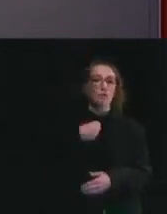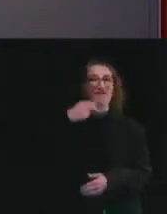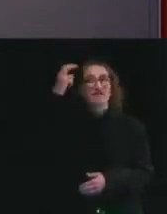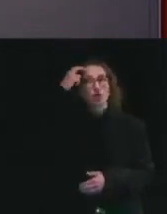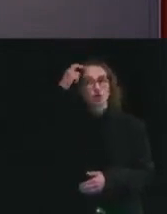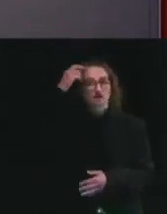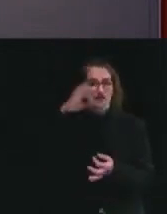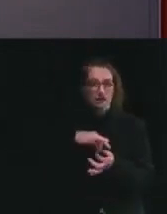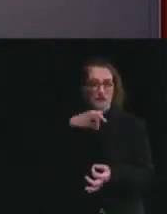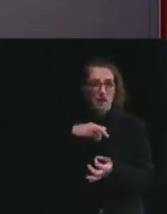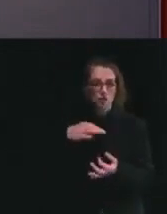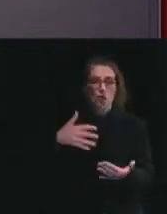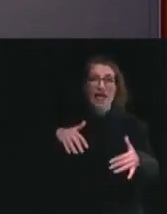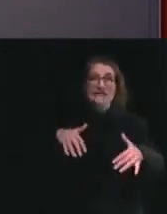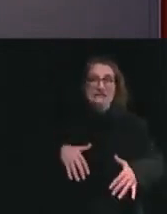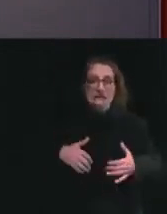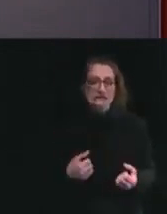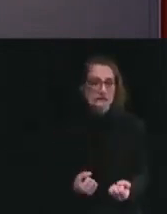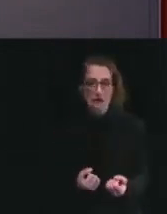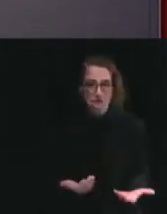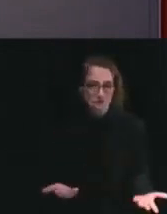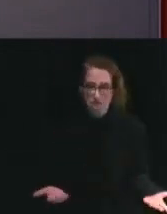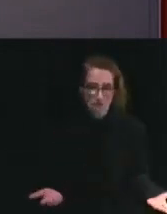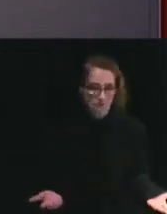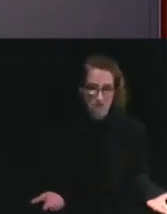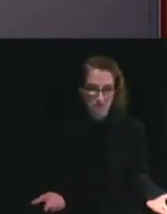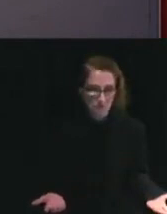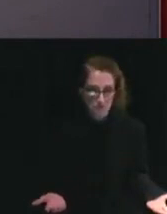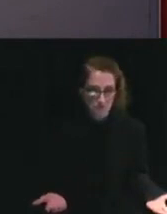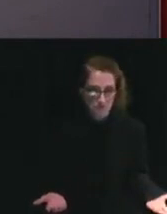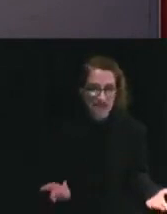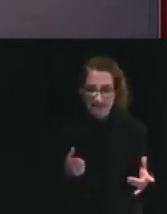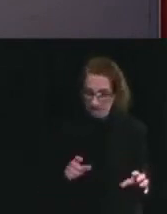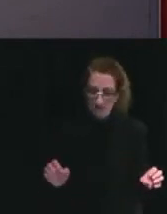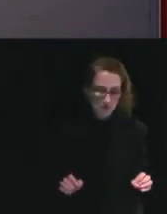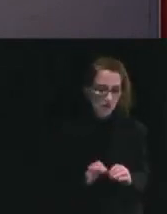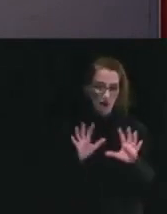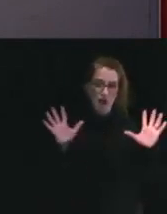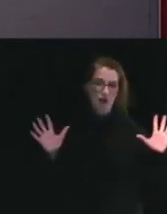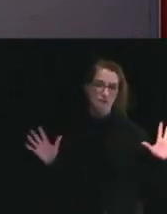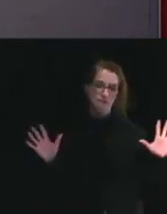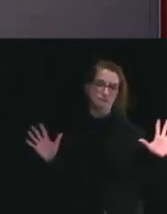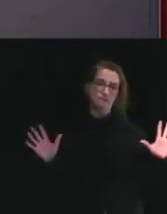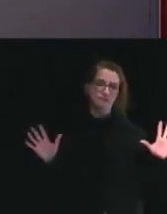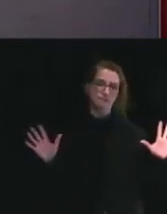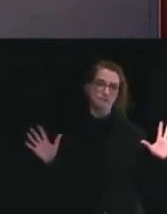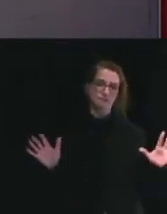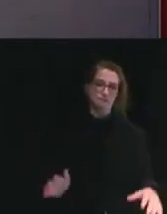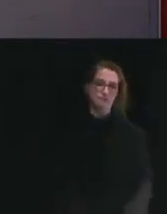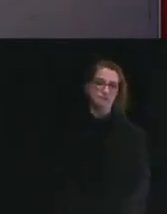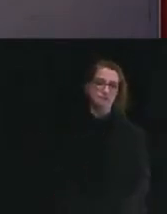Vernünftigen oder ja, Existenzsicherung im Alter führen kann. Das ist ziemlich deutlich, das kann man hier sehr gut sehen.